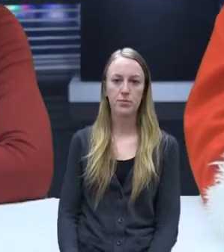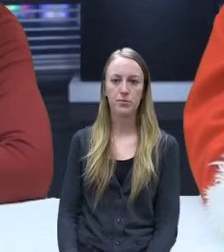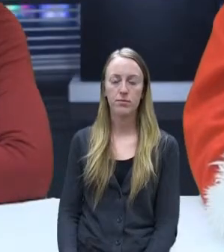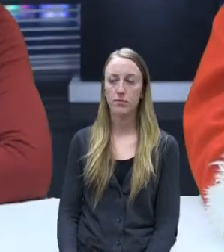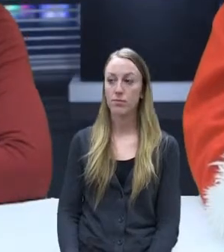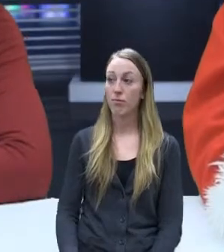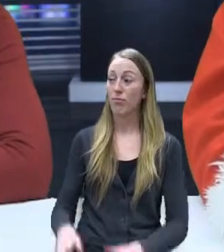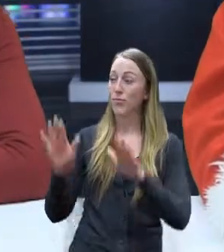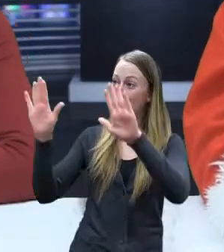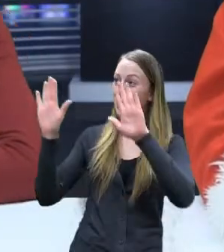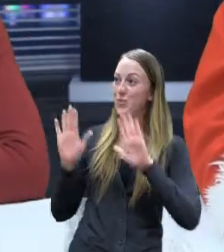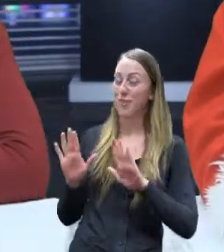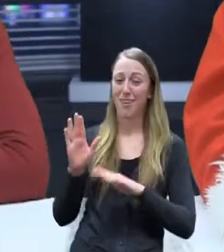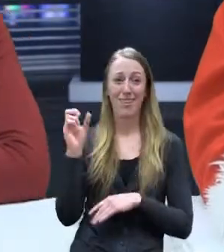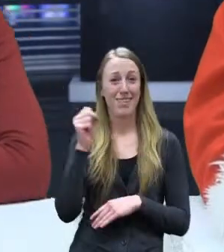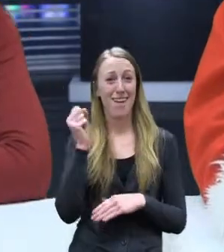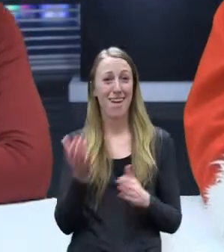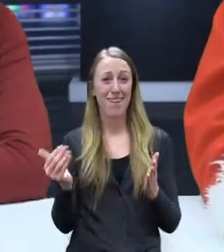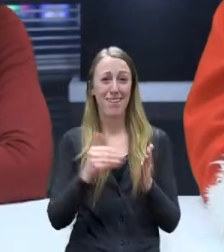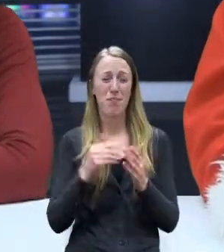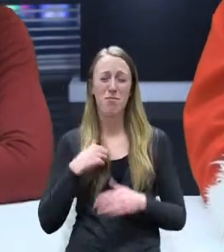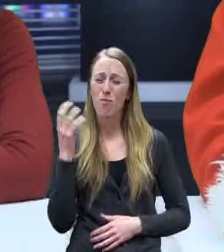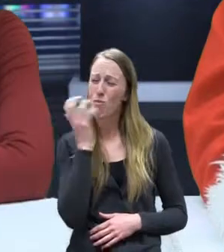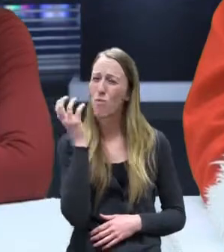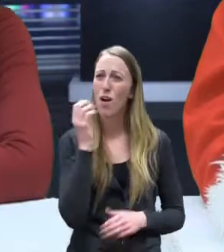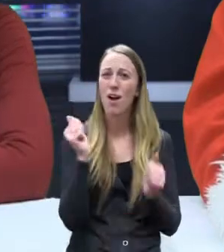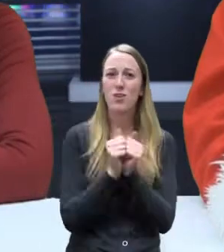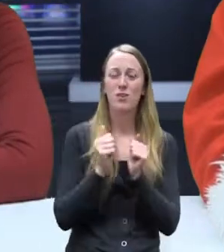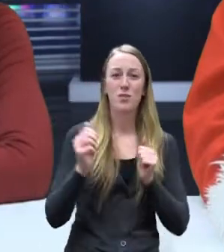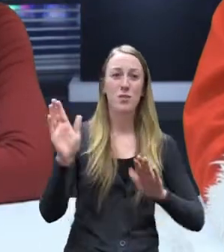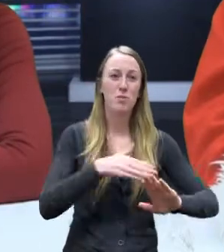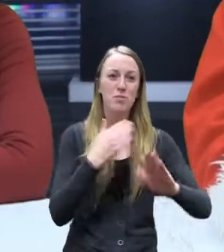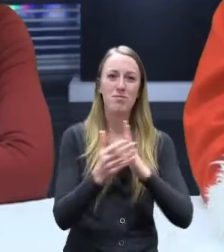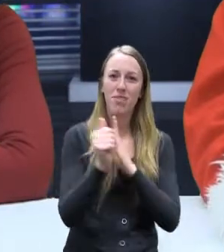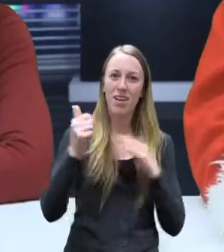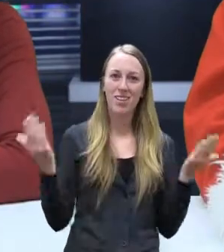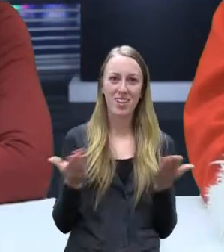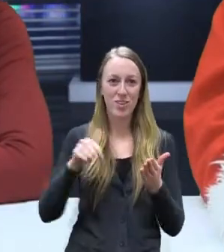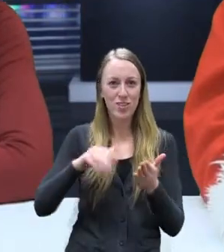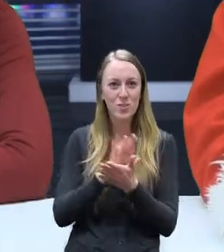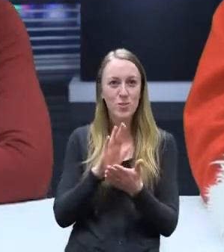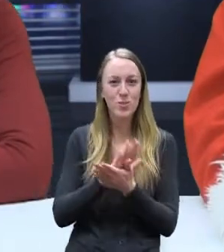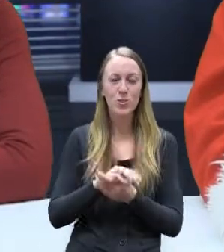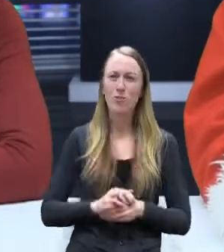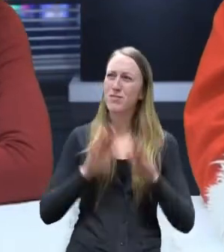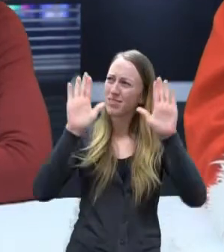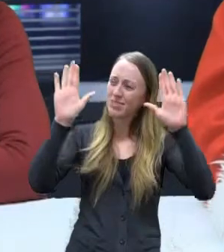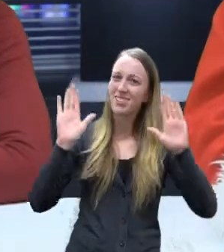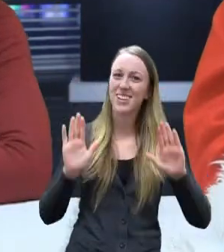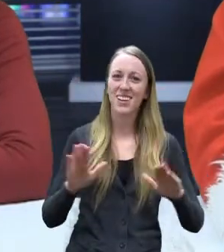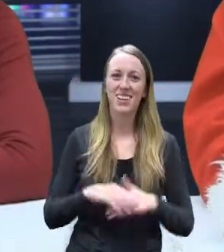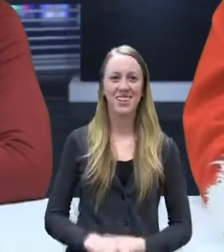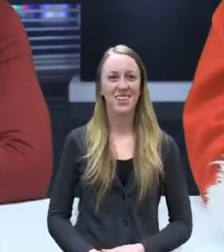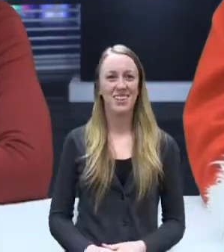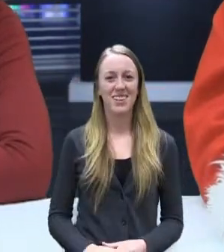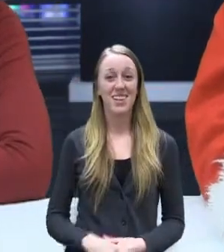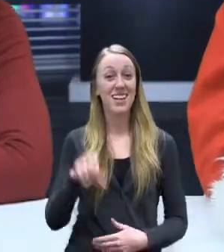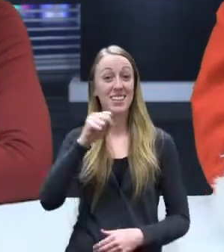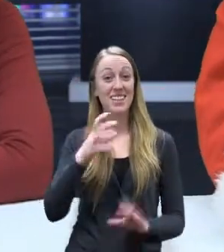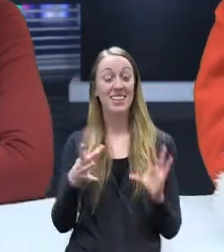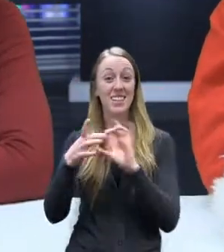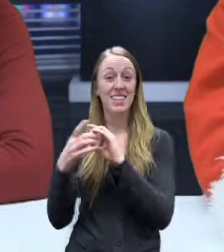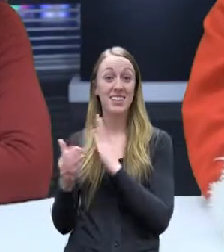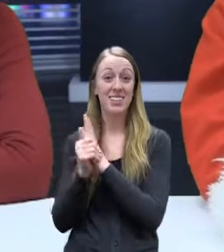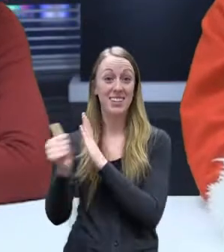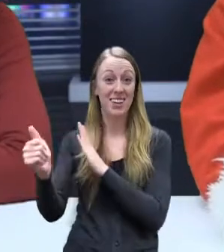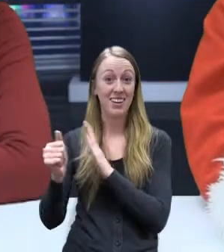That was really great. Once again, I'm blown away by all the musical talent we have here at George Eliot this year. It's fantastic. Speaking of